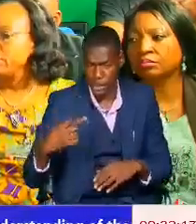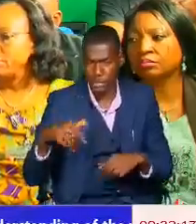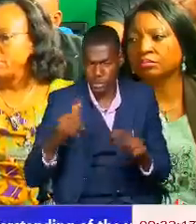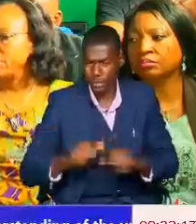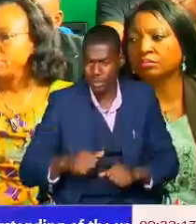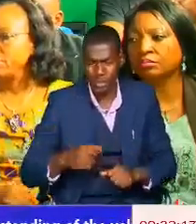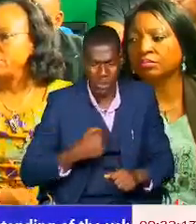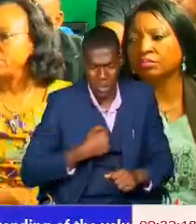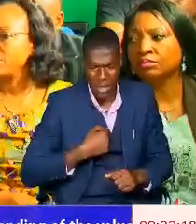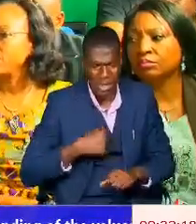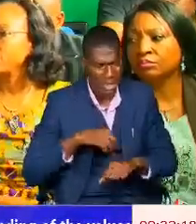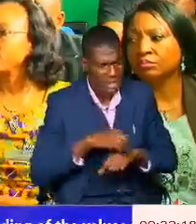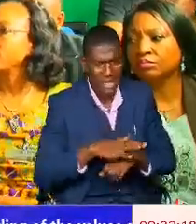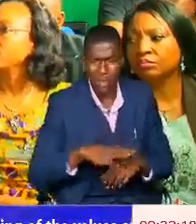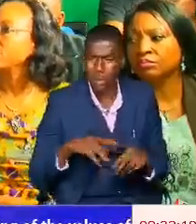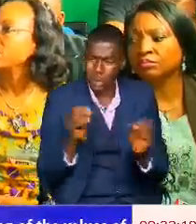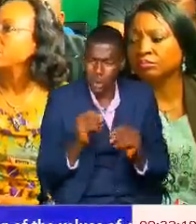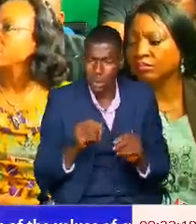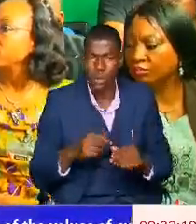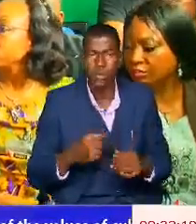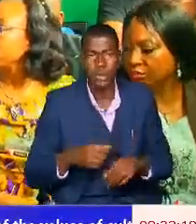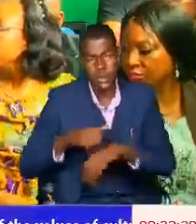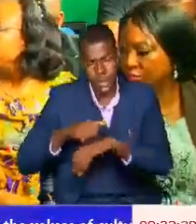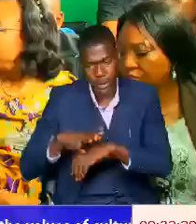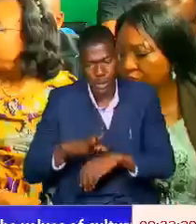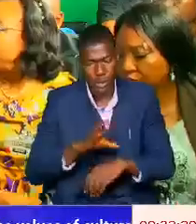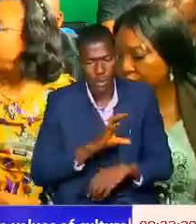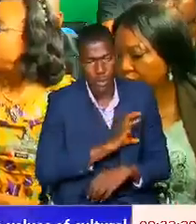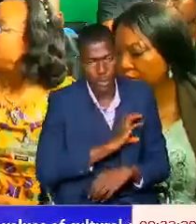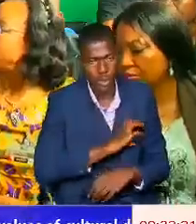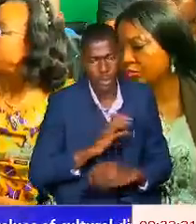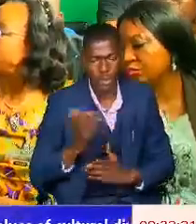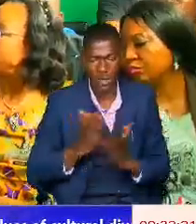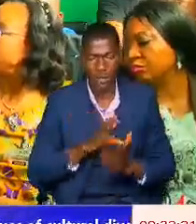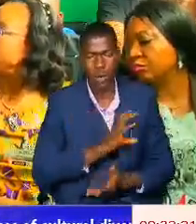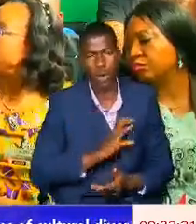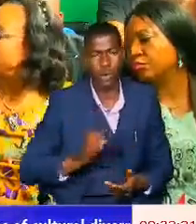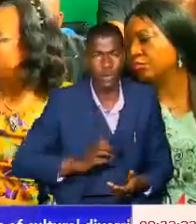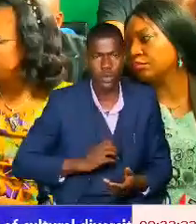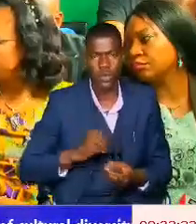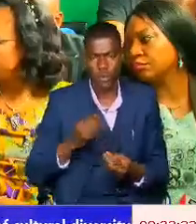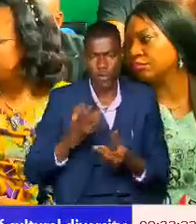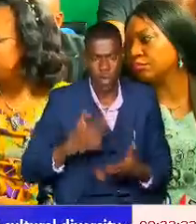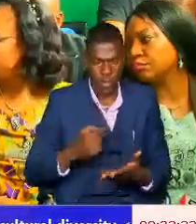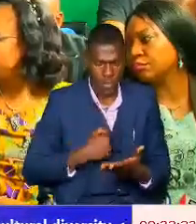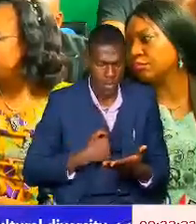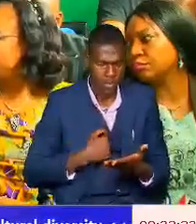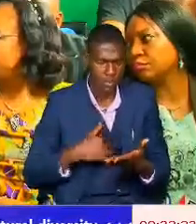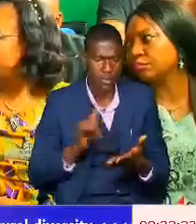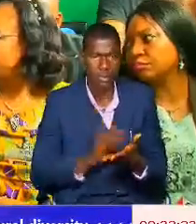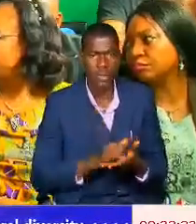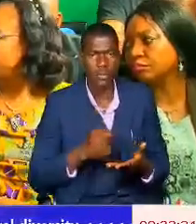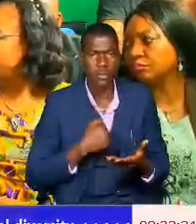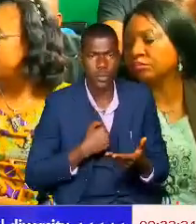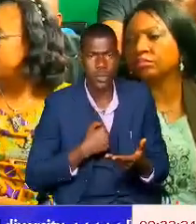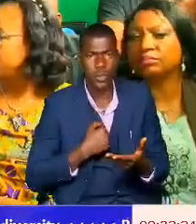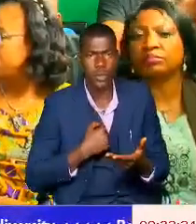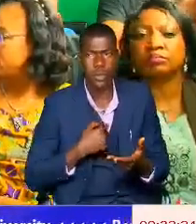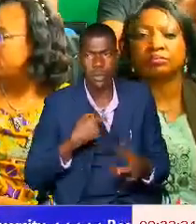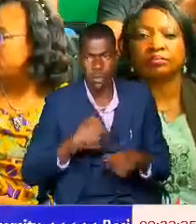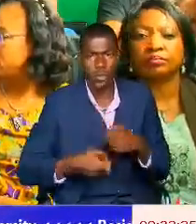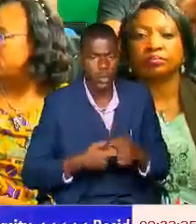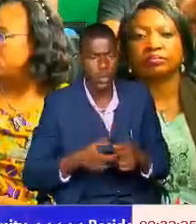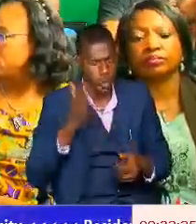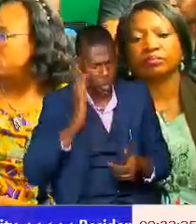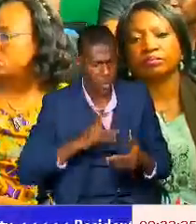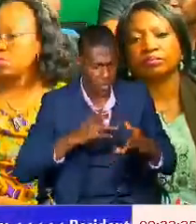answer. Then I wrote again to Police Service Commission. Police Service Commission replied me that my case is being looked into.